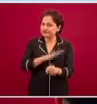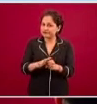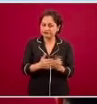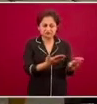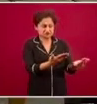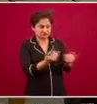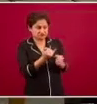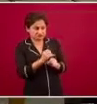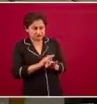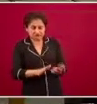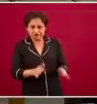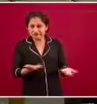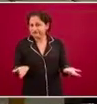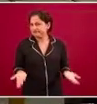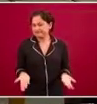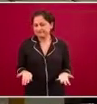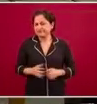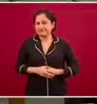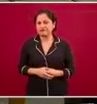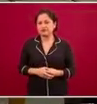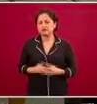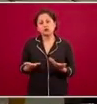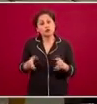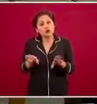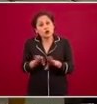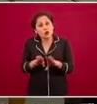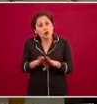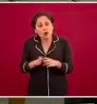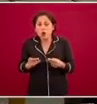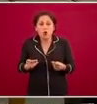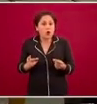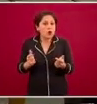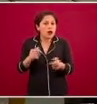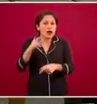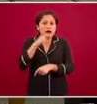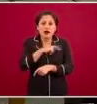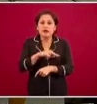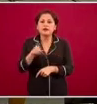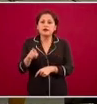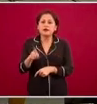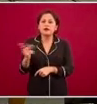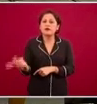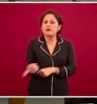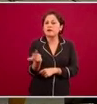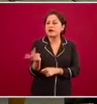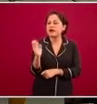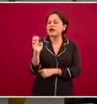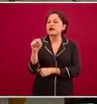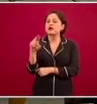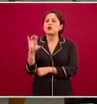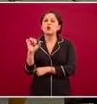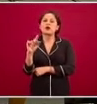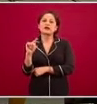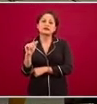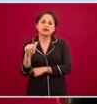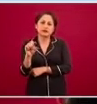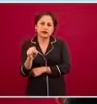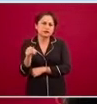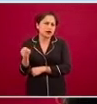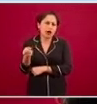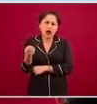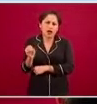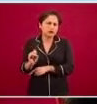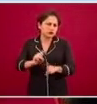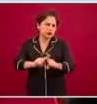unnecessary waste of resources. So what you use is you design and implement